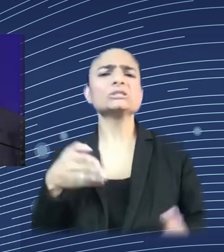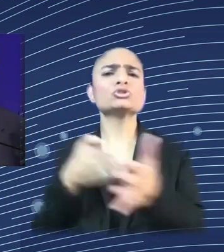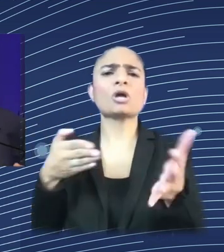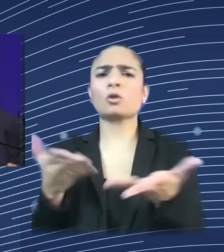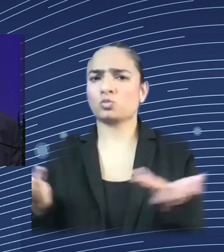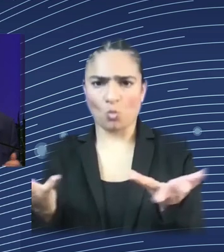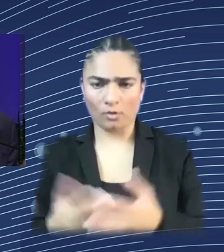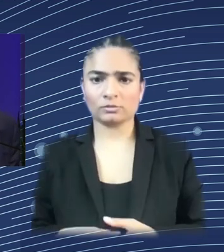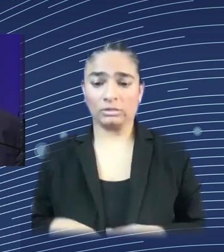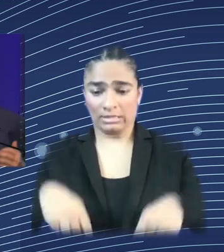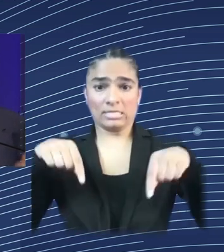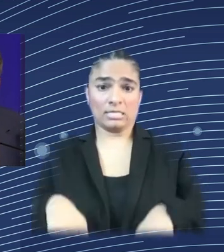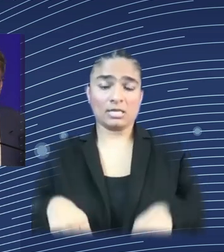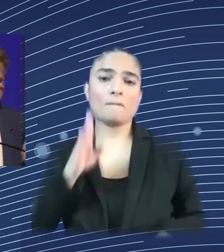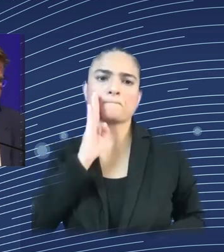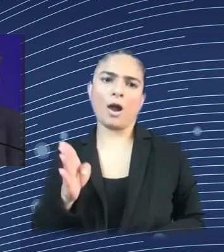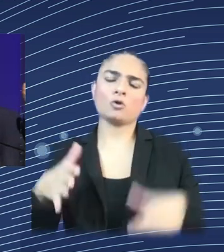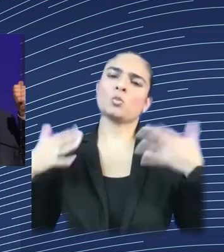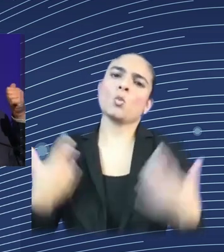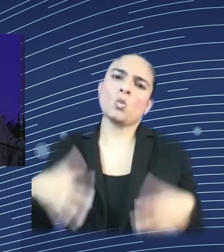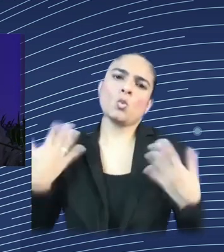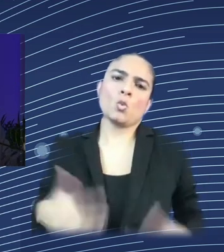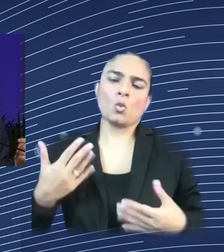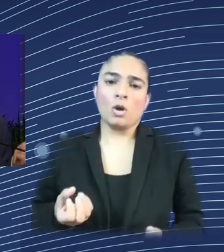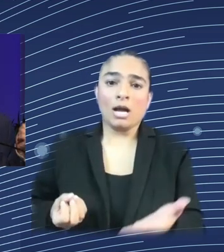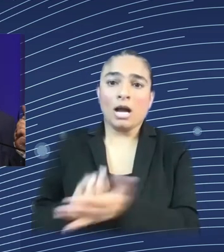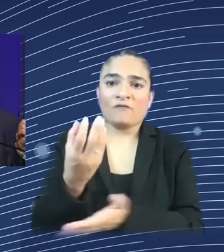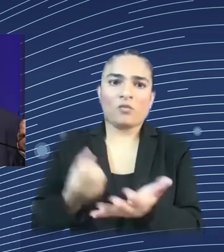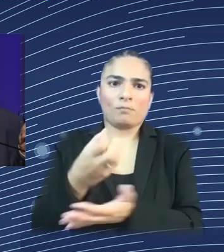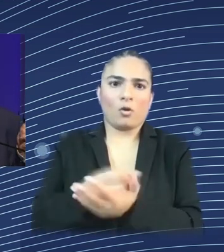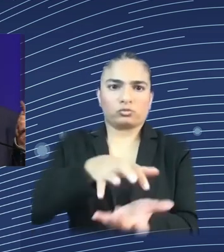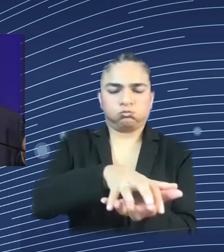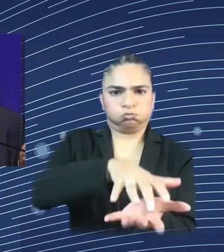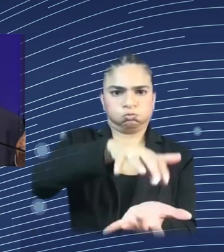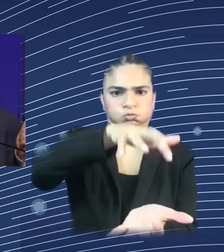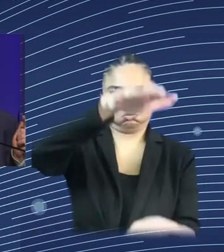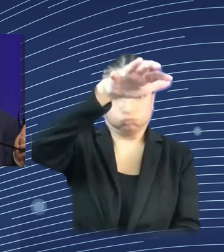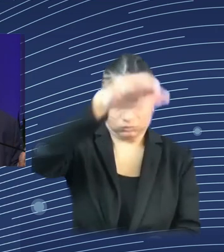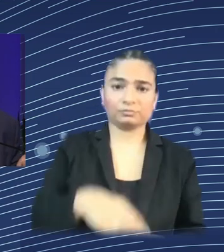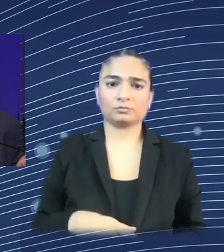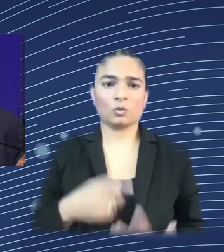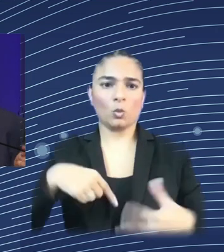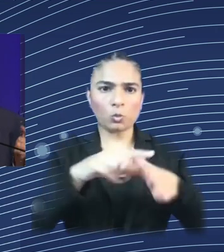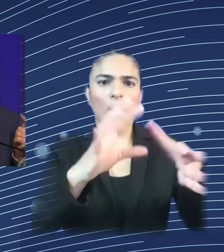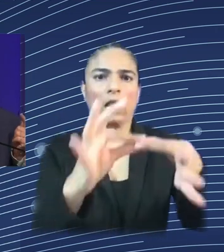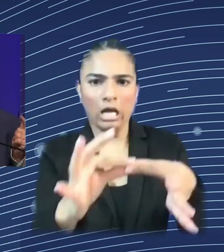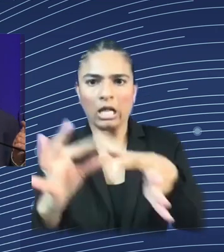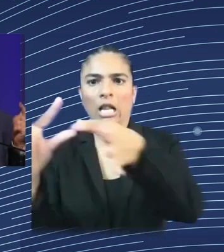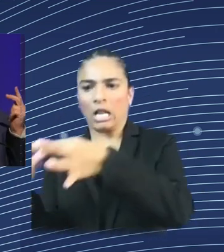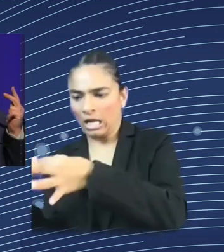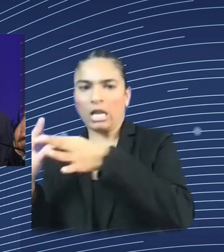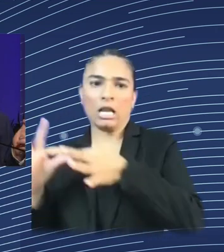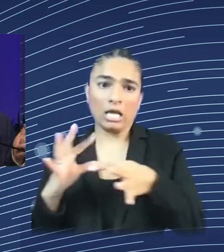together, yeah, of course, your data must have high quality. And also, it should be accessible.